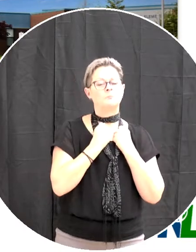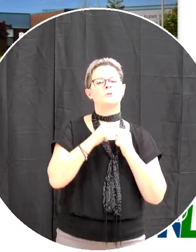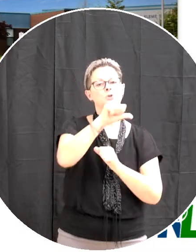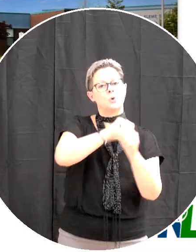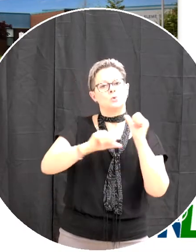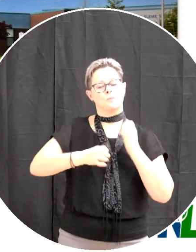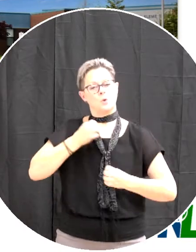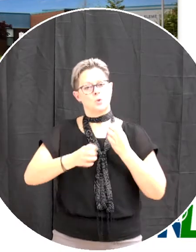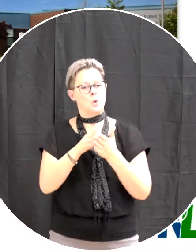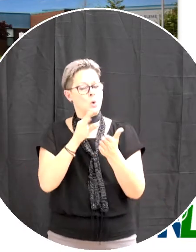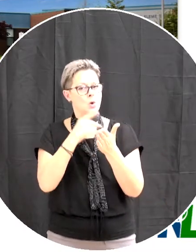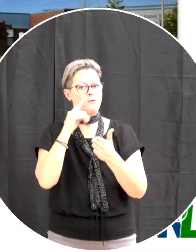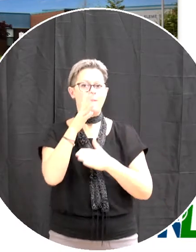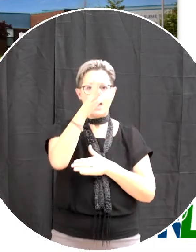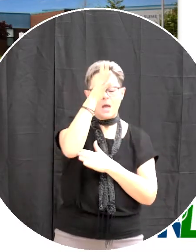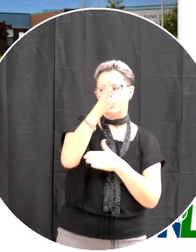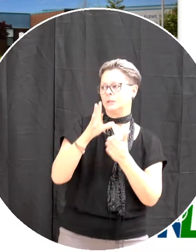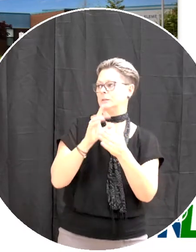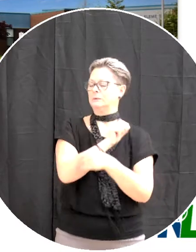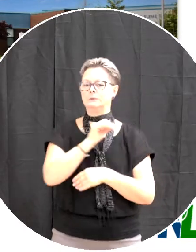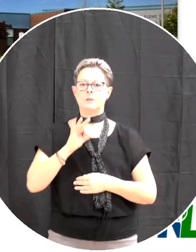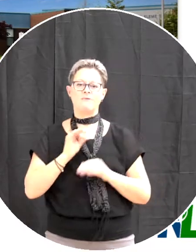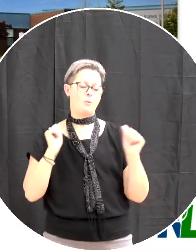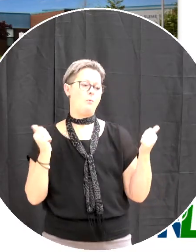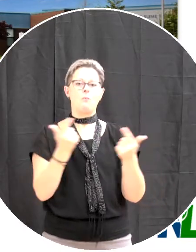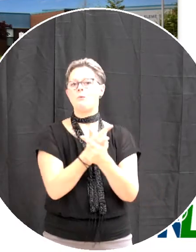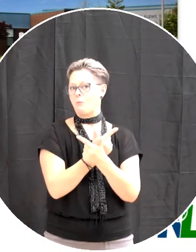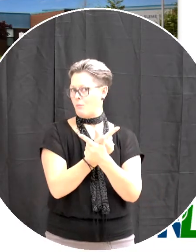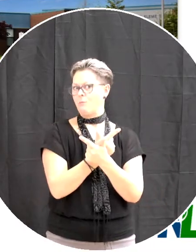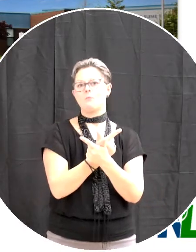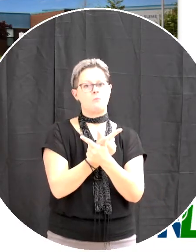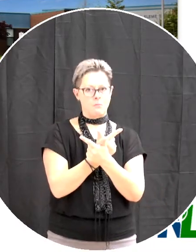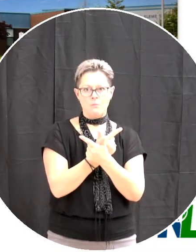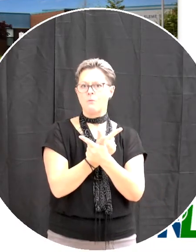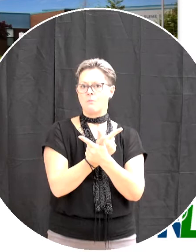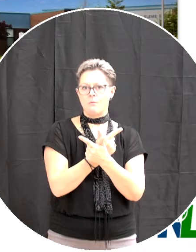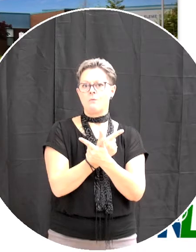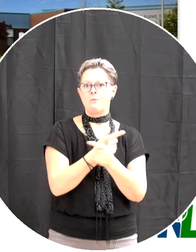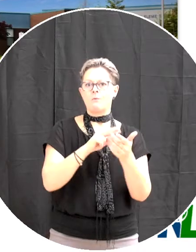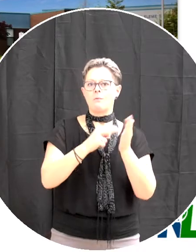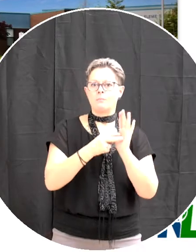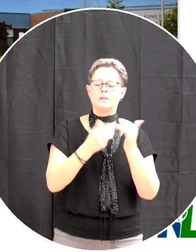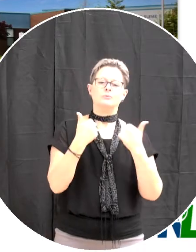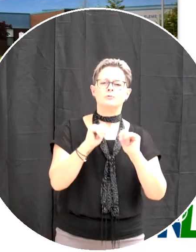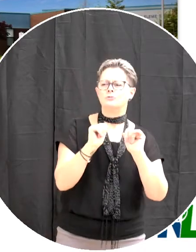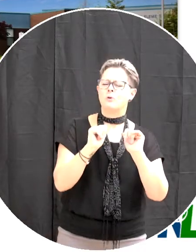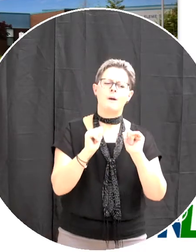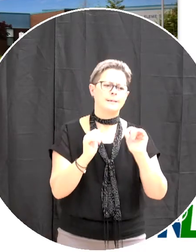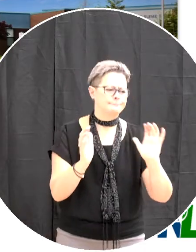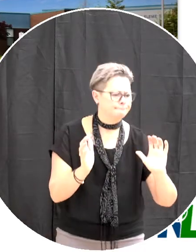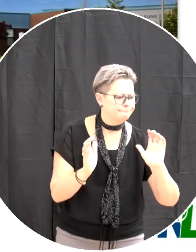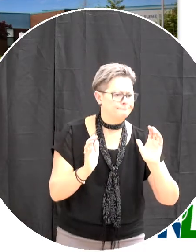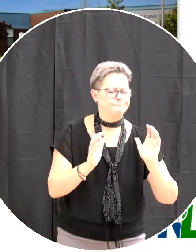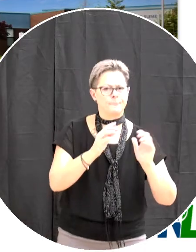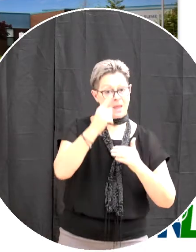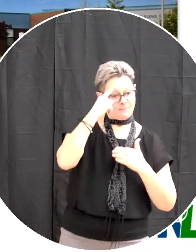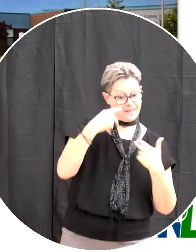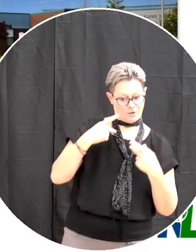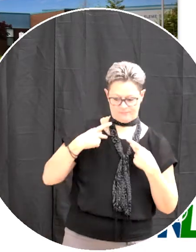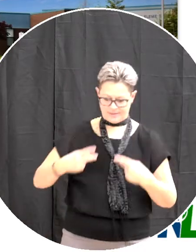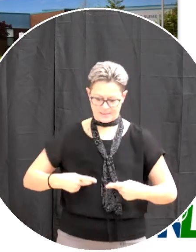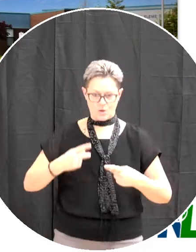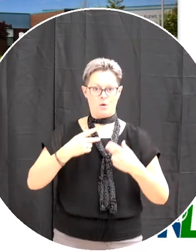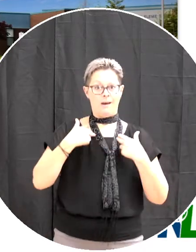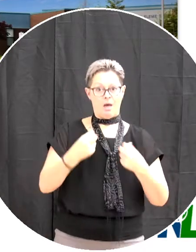staff. It began as part of the implementation of the Comprehensive School Health and Wellness Framework, and the framework